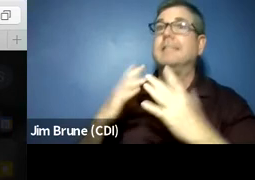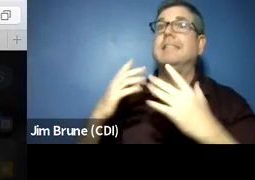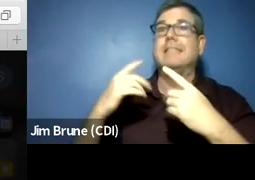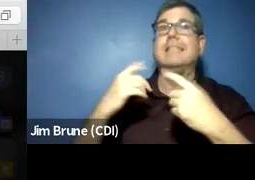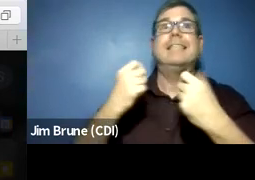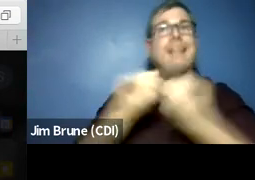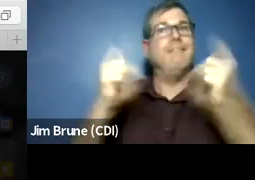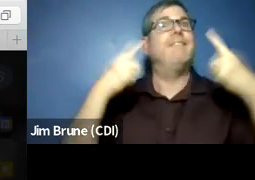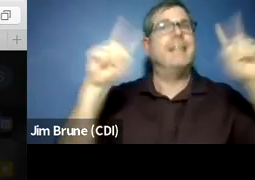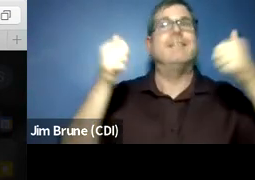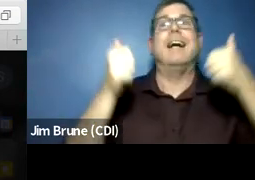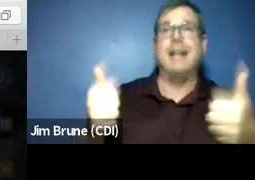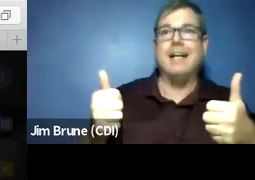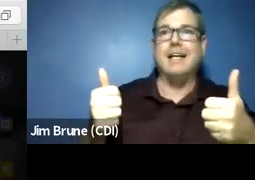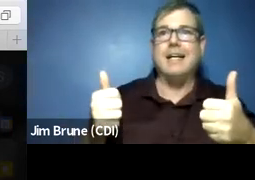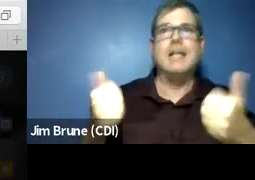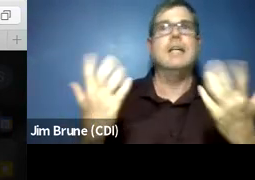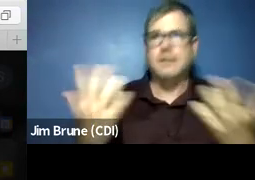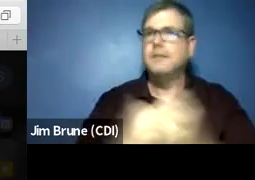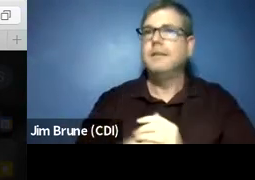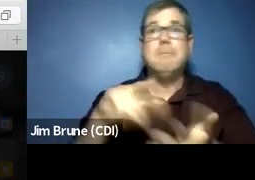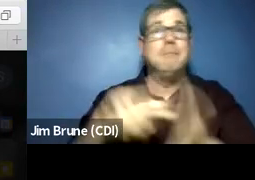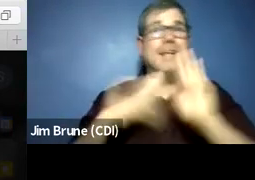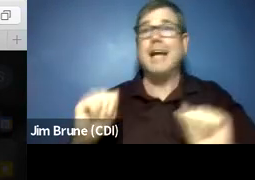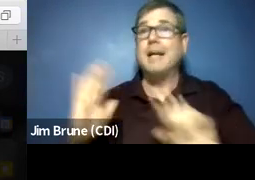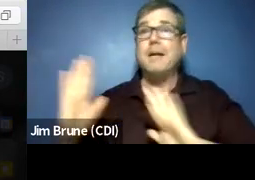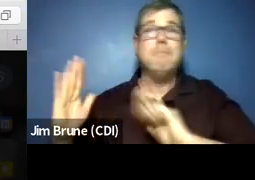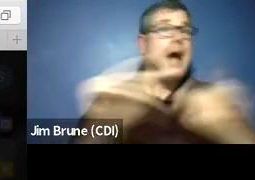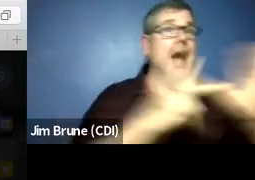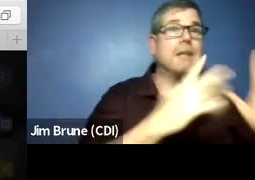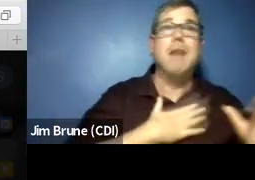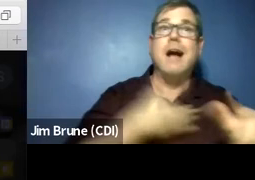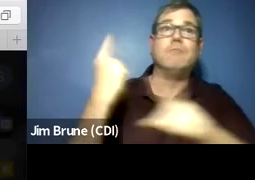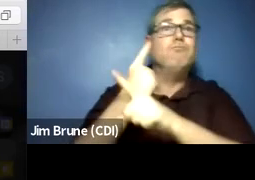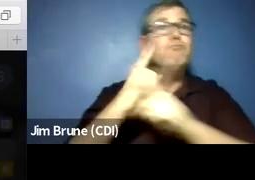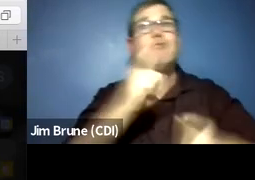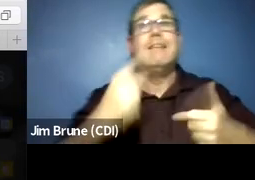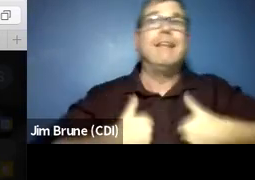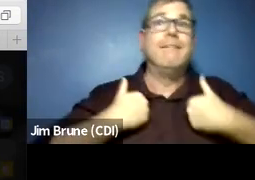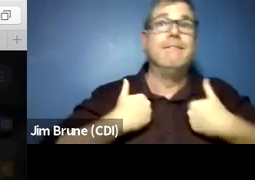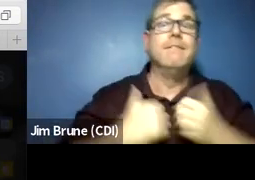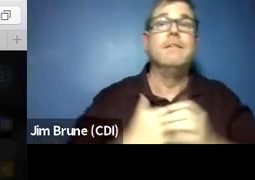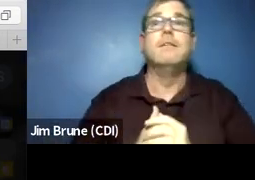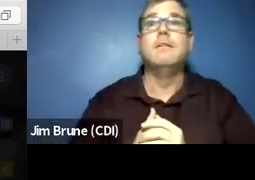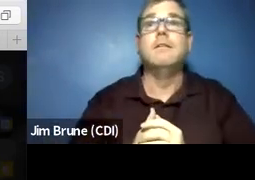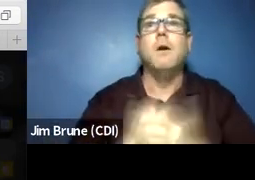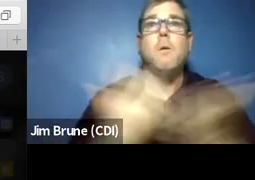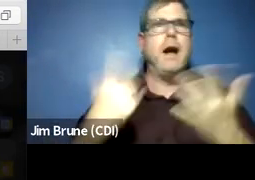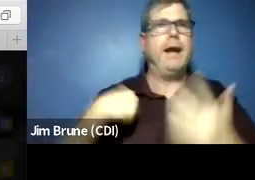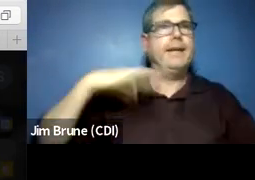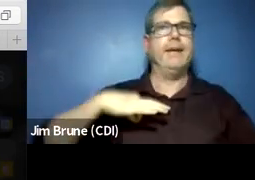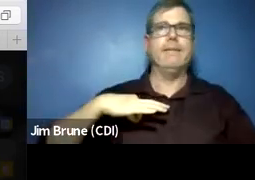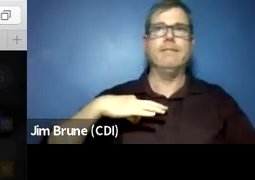this is going to get me back to doing what I want to do, how can I get the vaccine? Okay, so there's a very